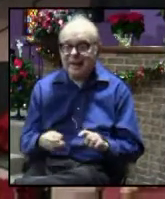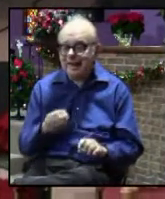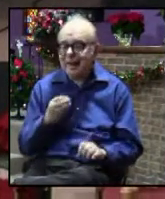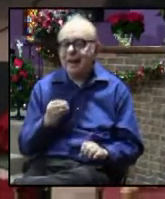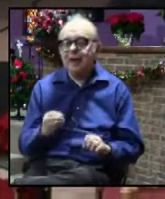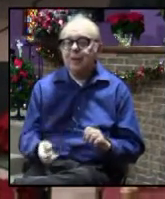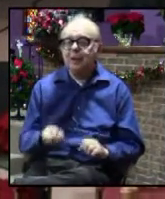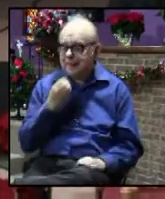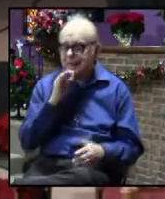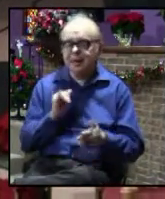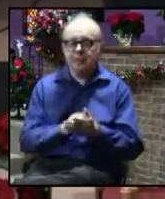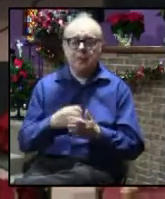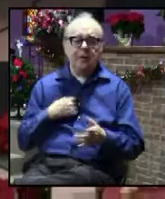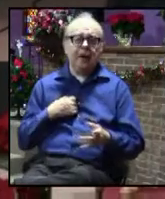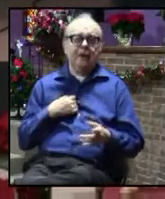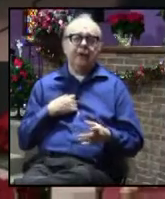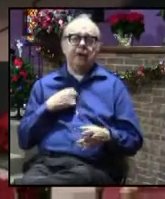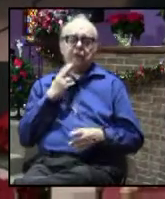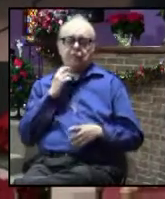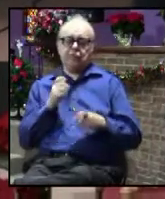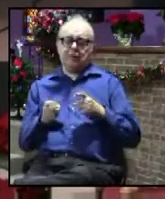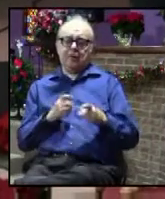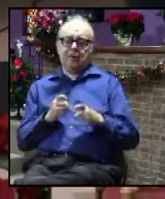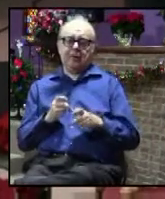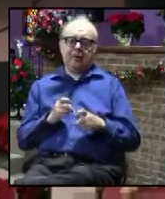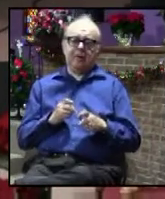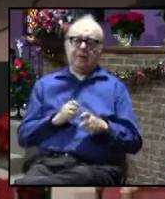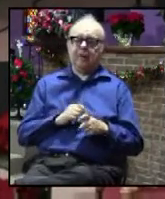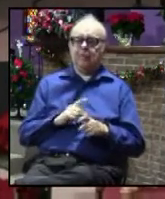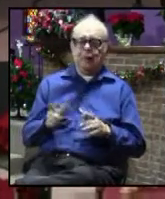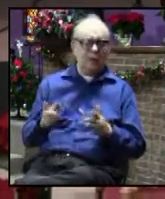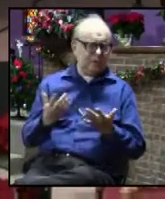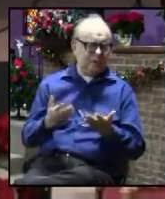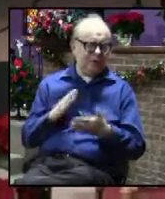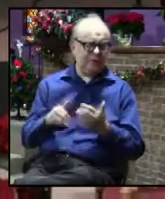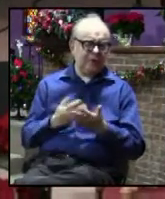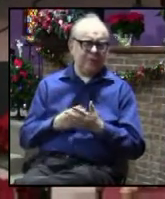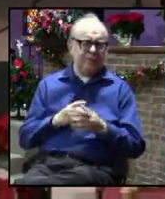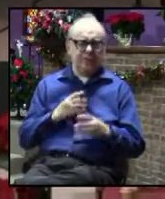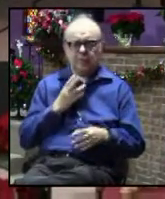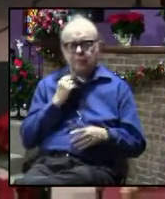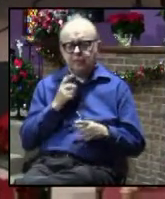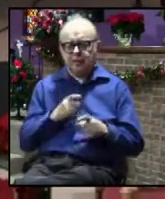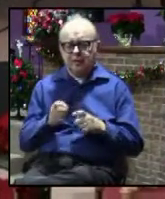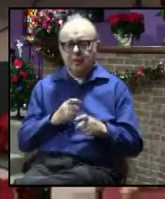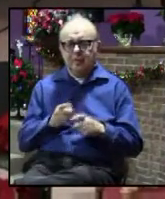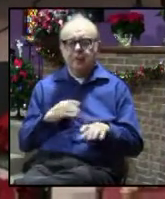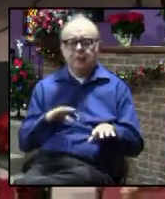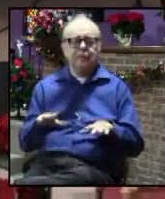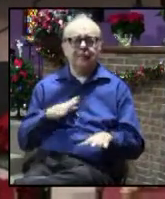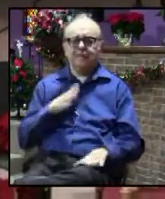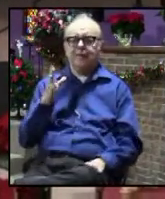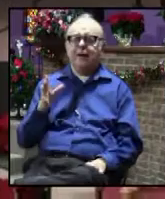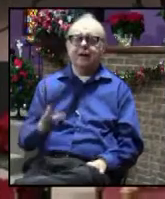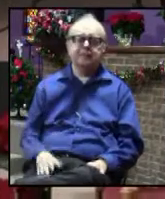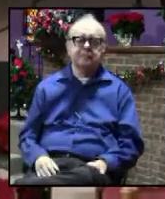We've got our sugar controlled. We're all diabetics, right? We're doing fine. But the